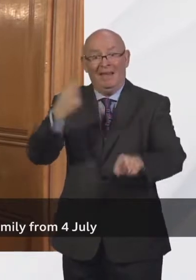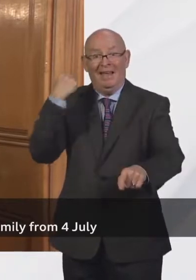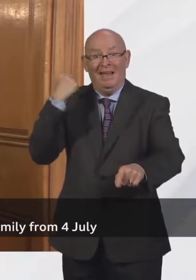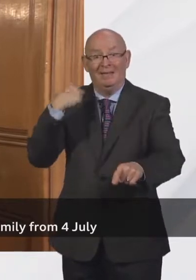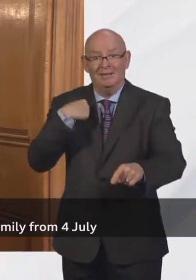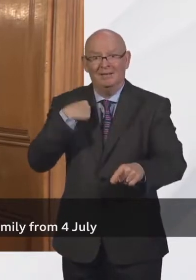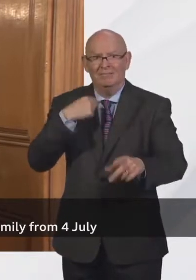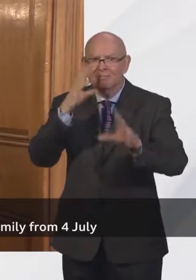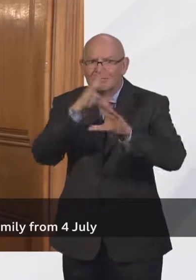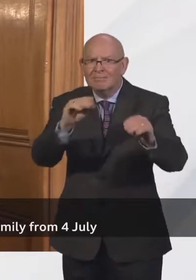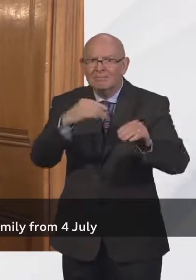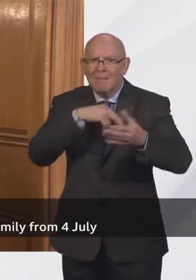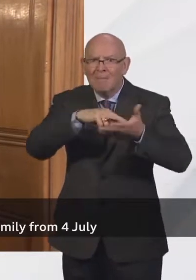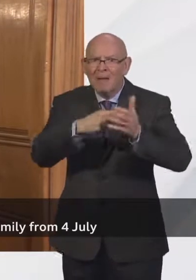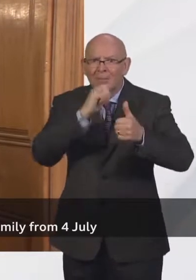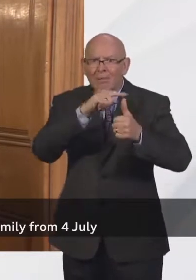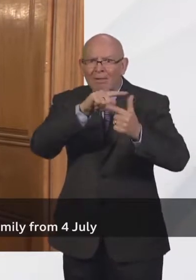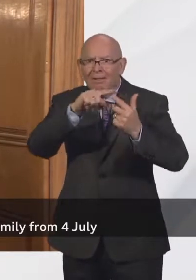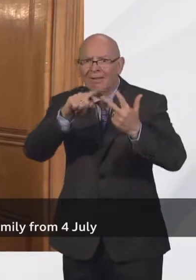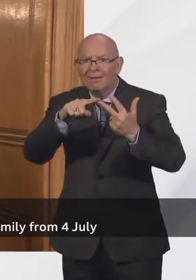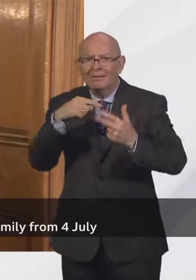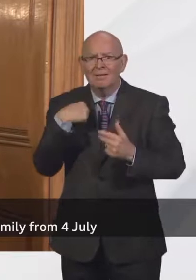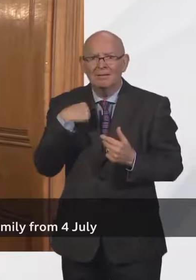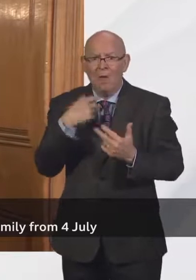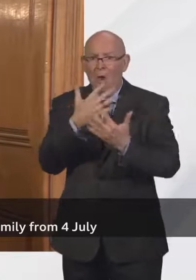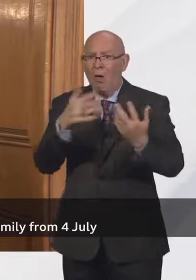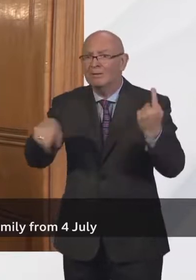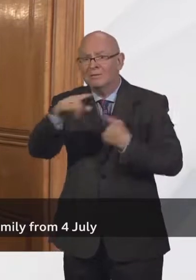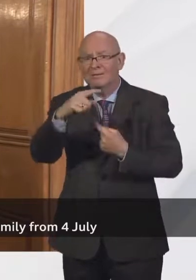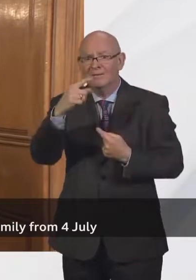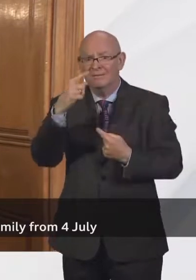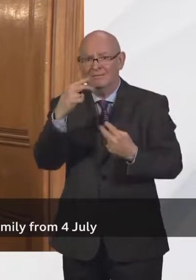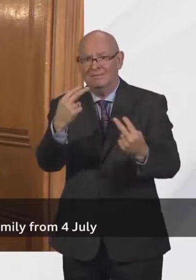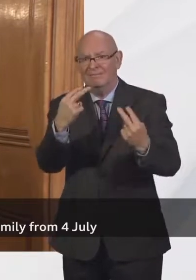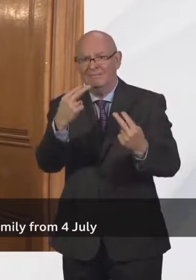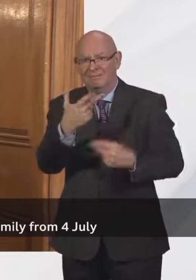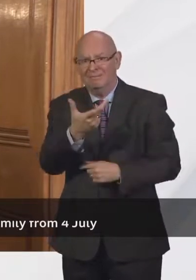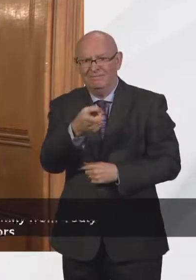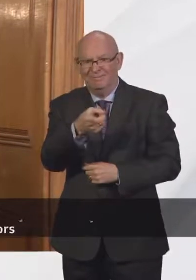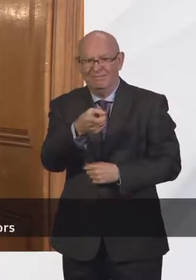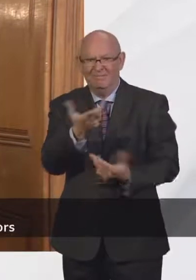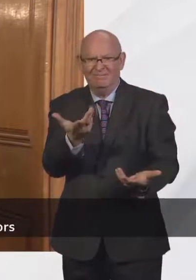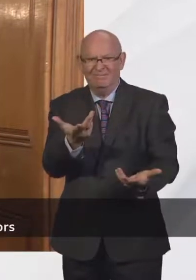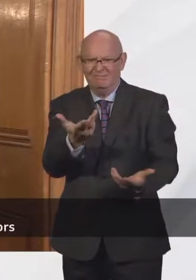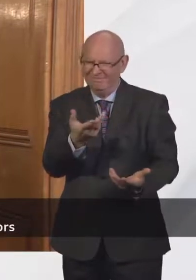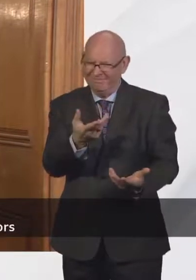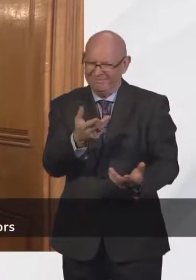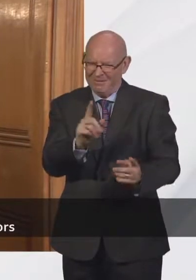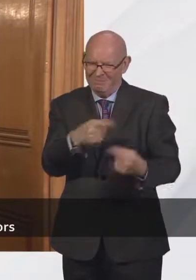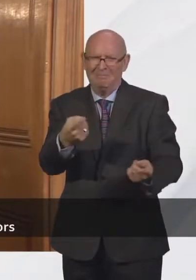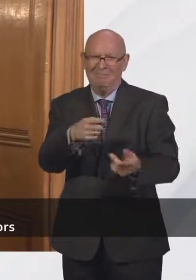hospitality on July the 4th. So I'm pleased that we're in the situation that